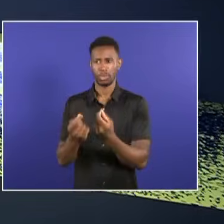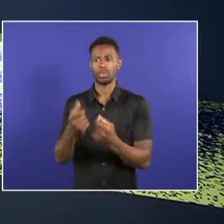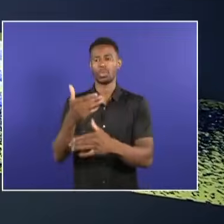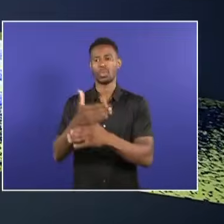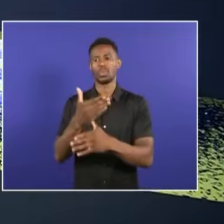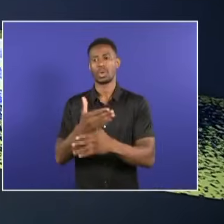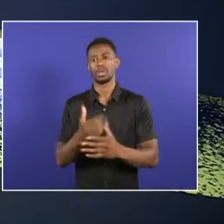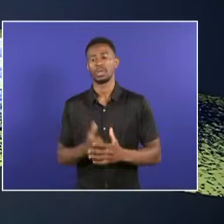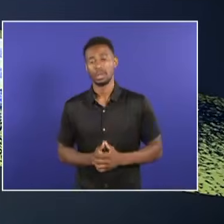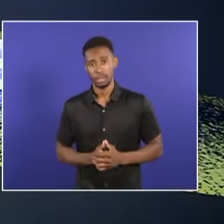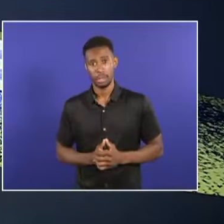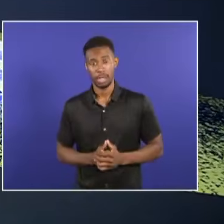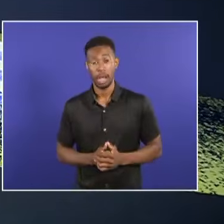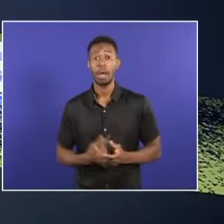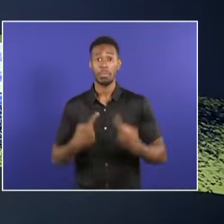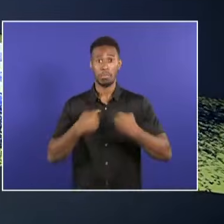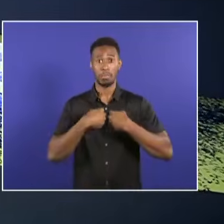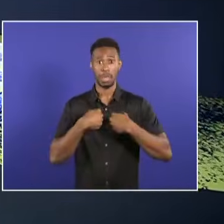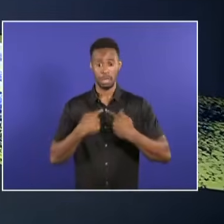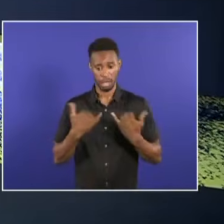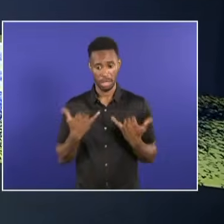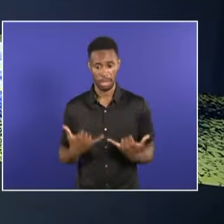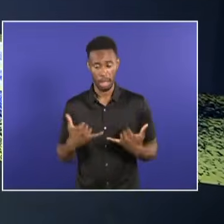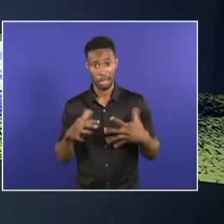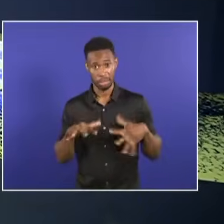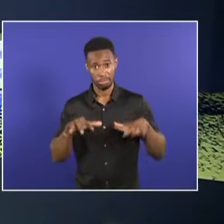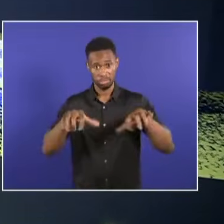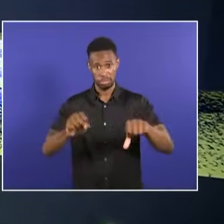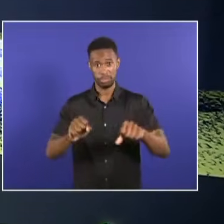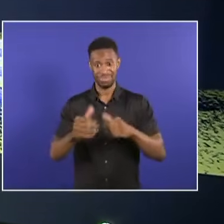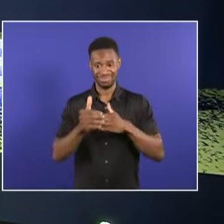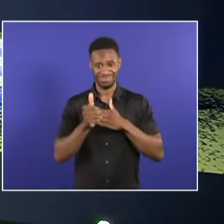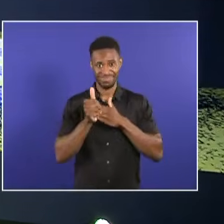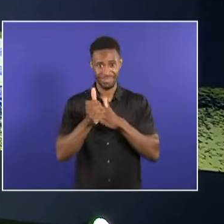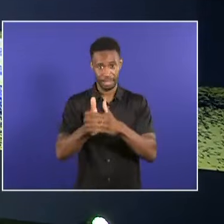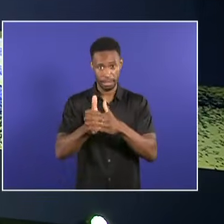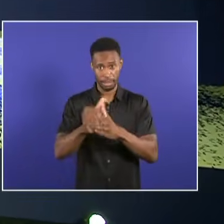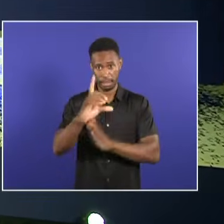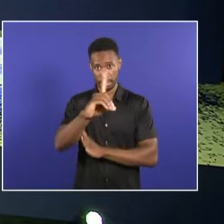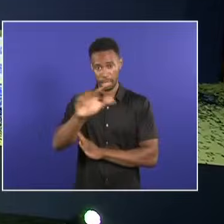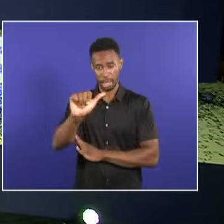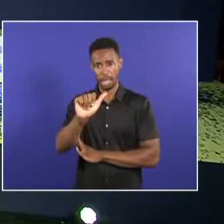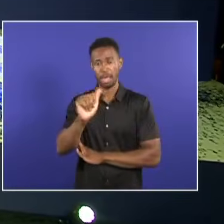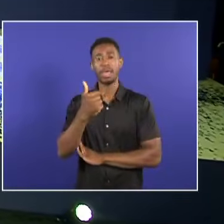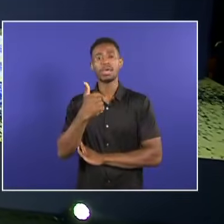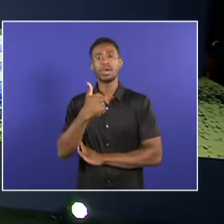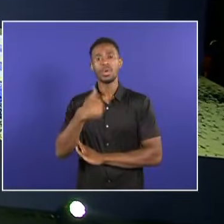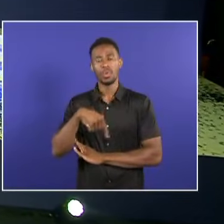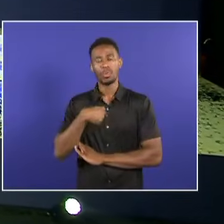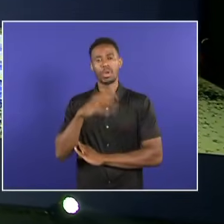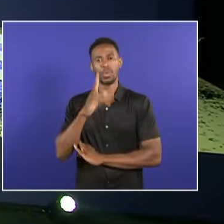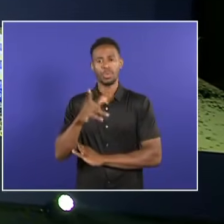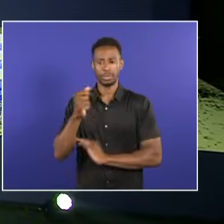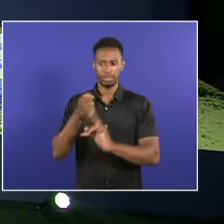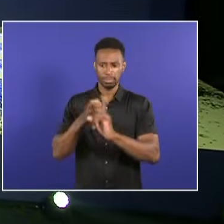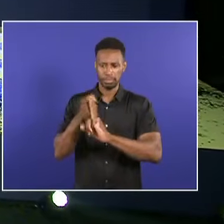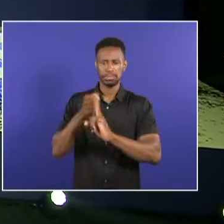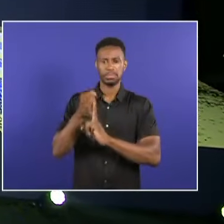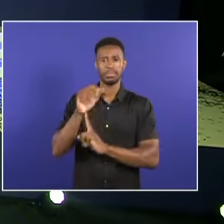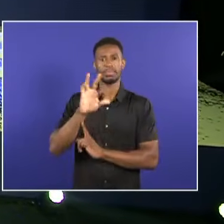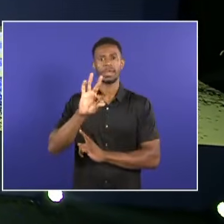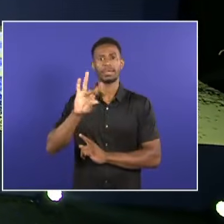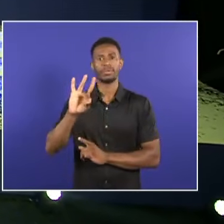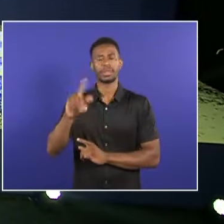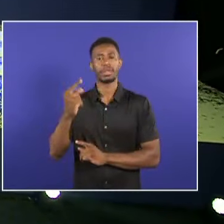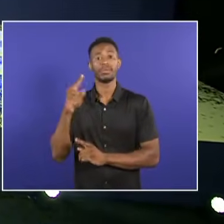Under my leadership, the DA will fight every day to shape the direction of government so that it reflects